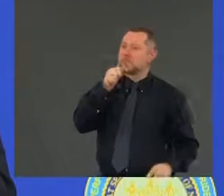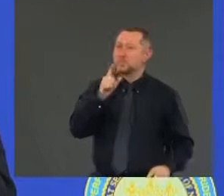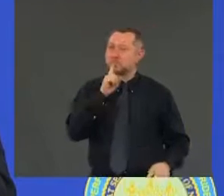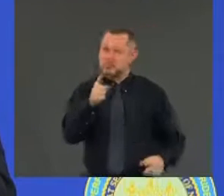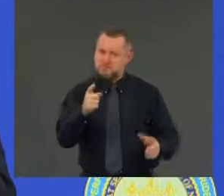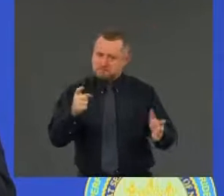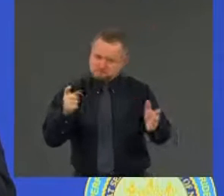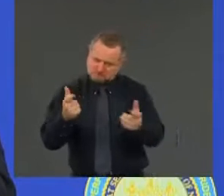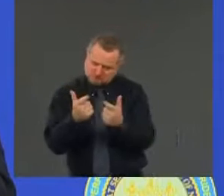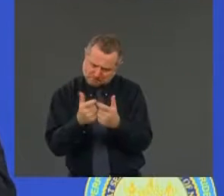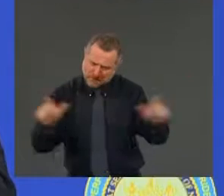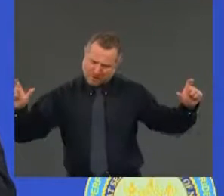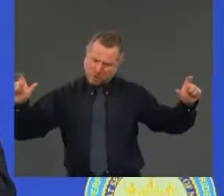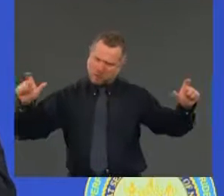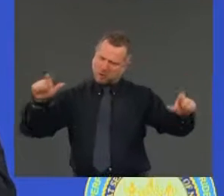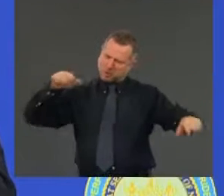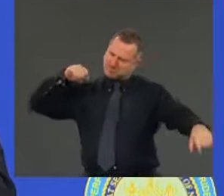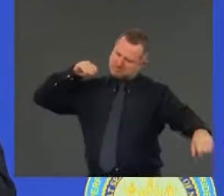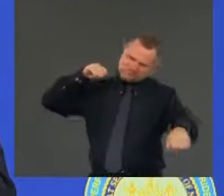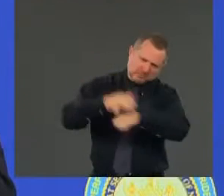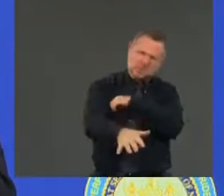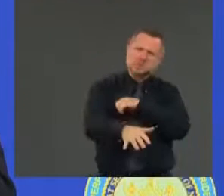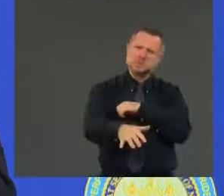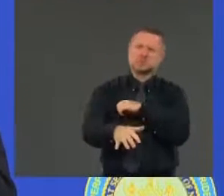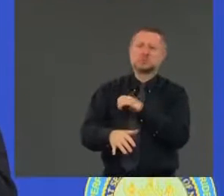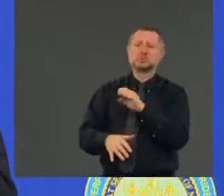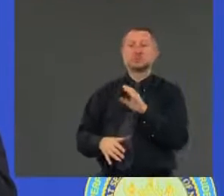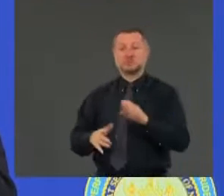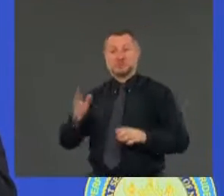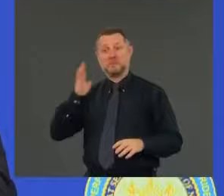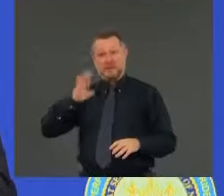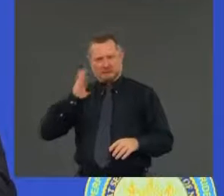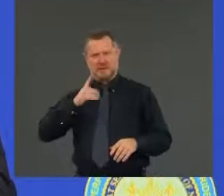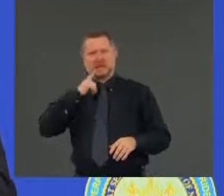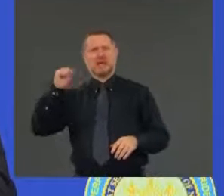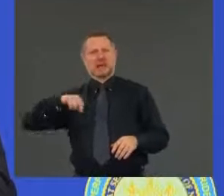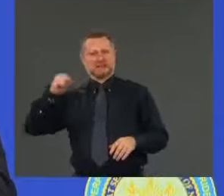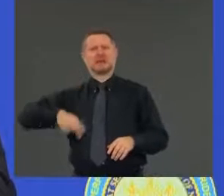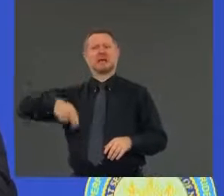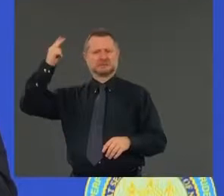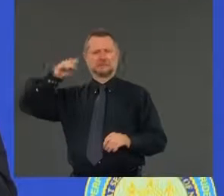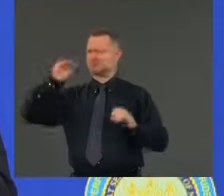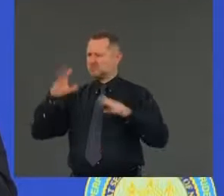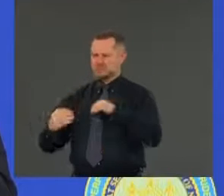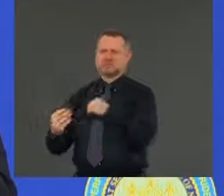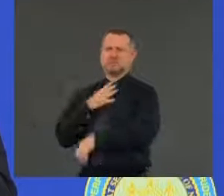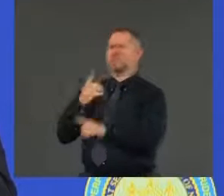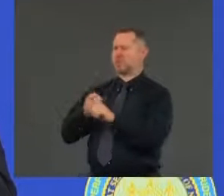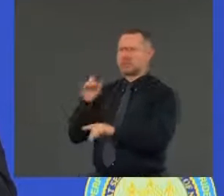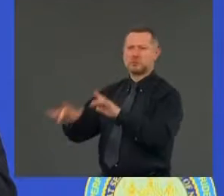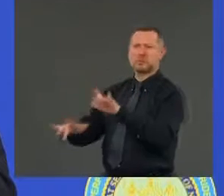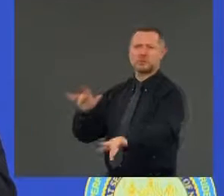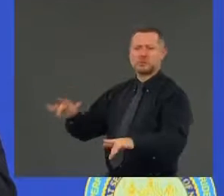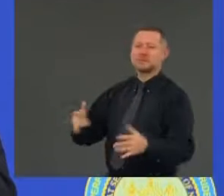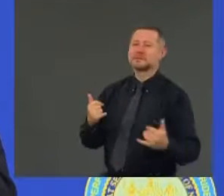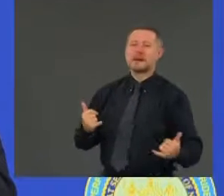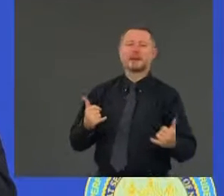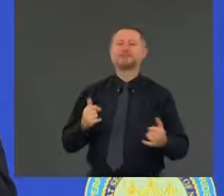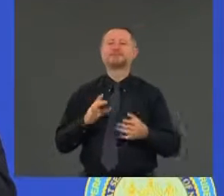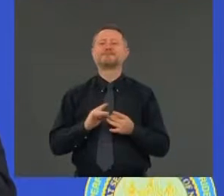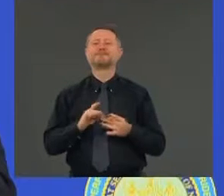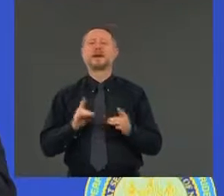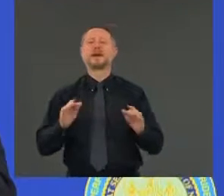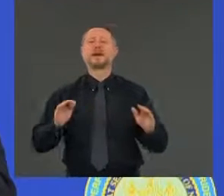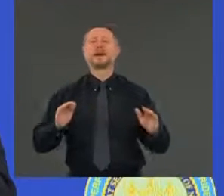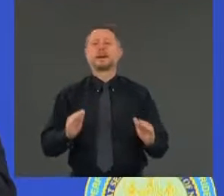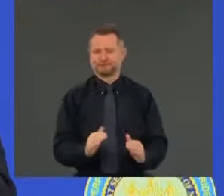And they previously had suggested that it was a major source. But even if it's not a major source, you know, this is tricky.